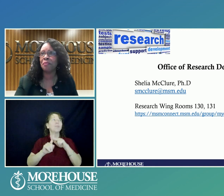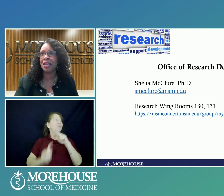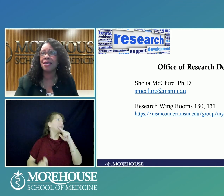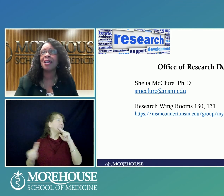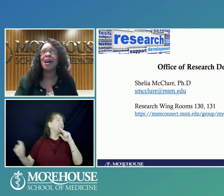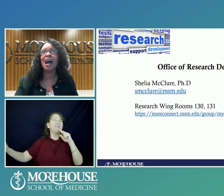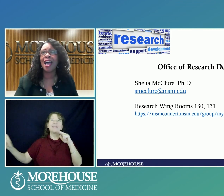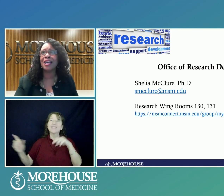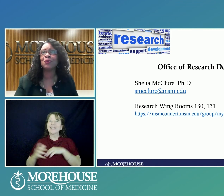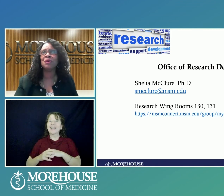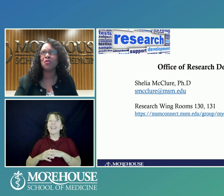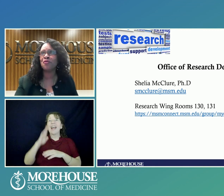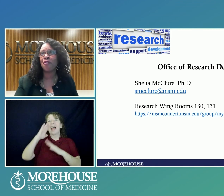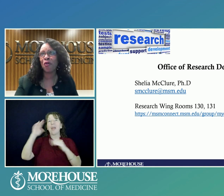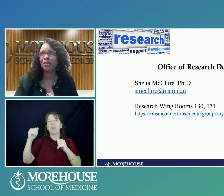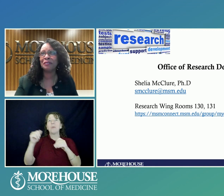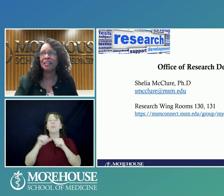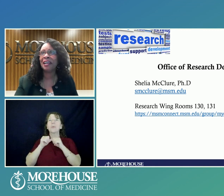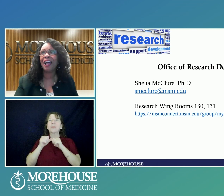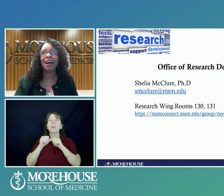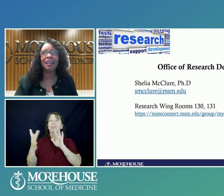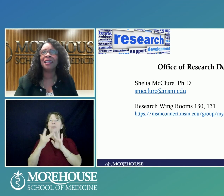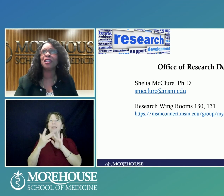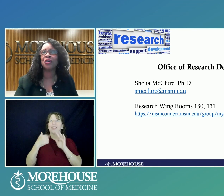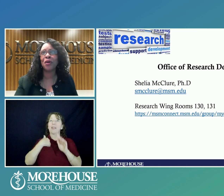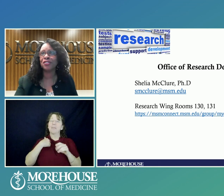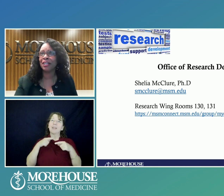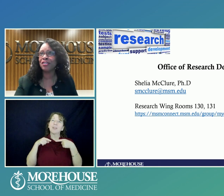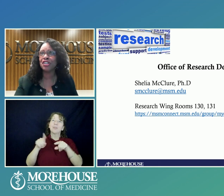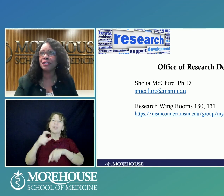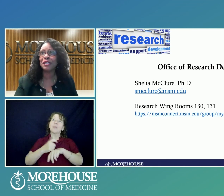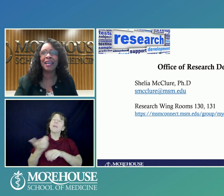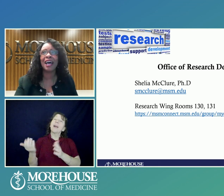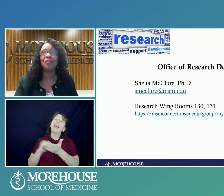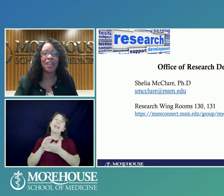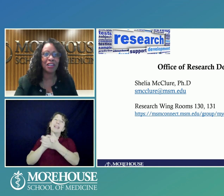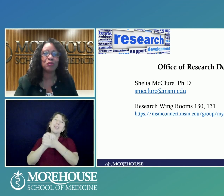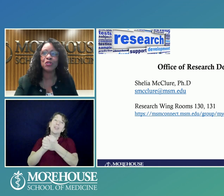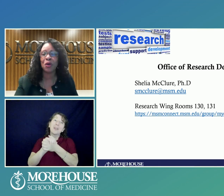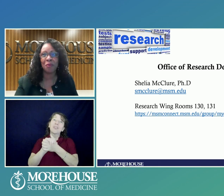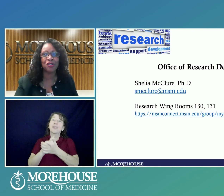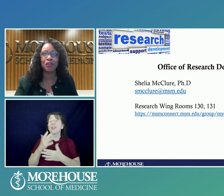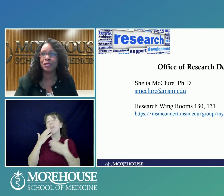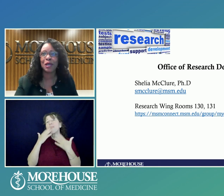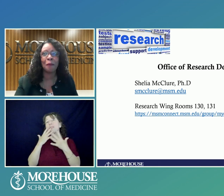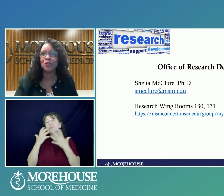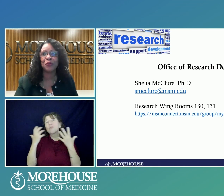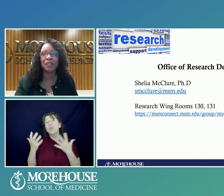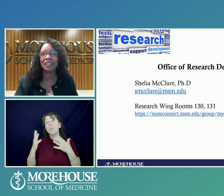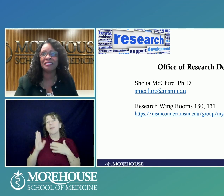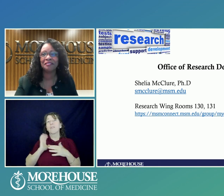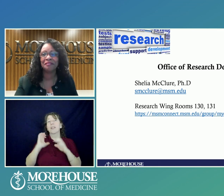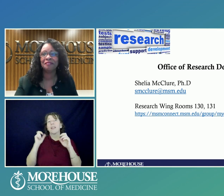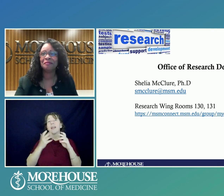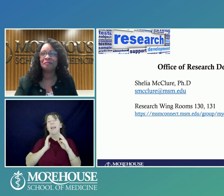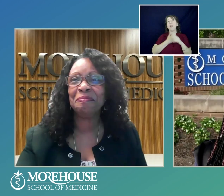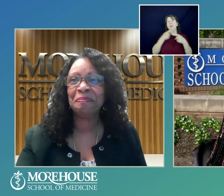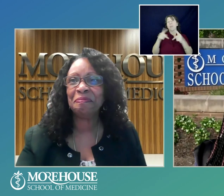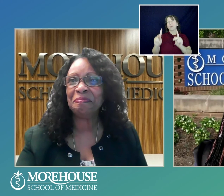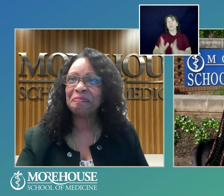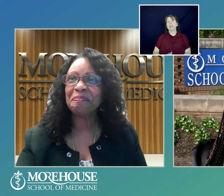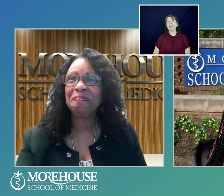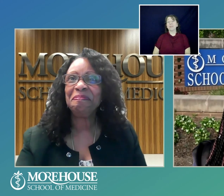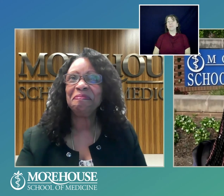with me as we move forward. Again, congratulations, and I thank you so much for this opportunity.